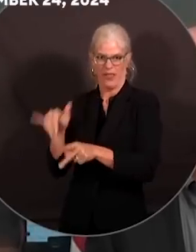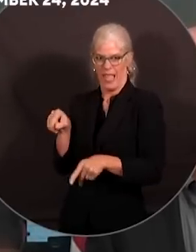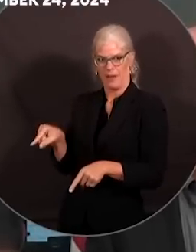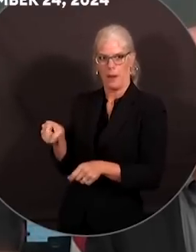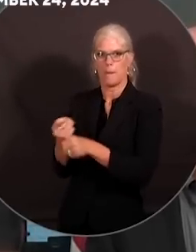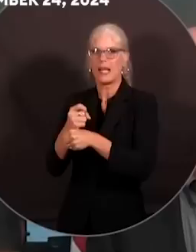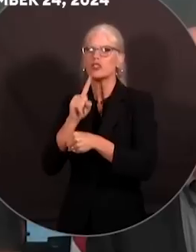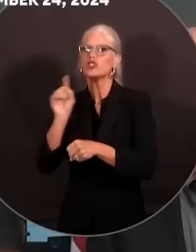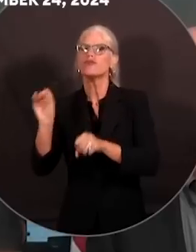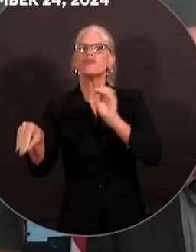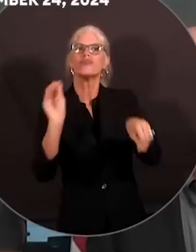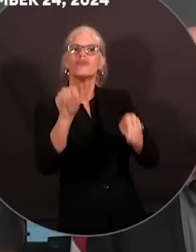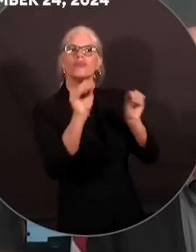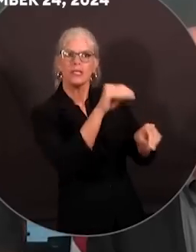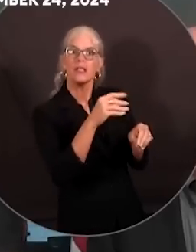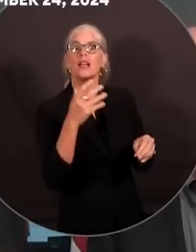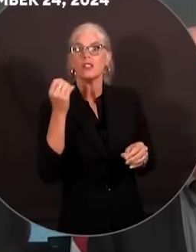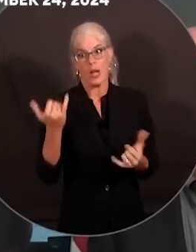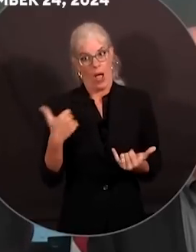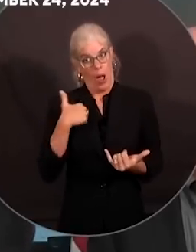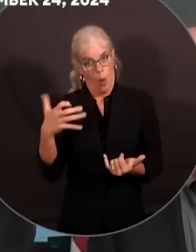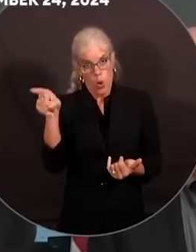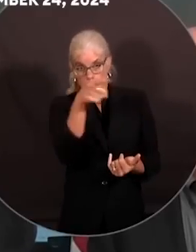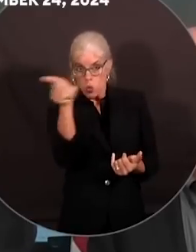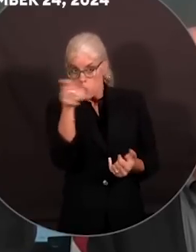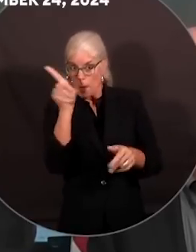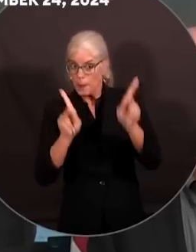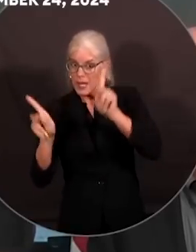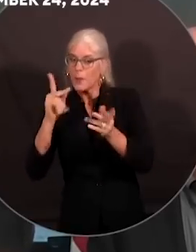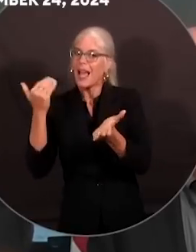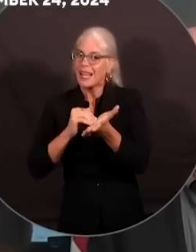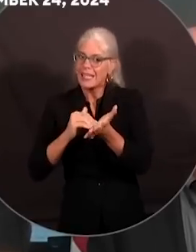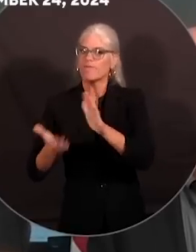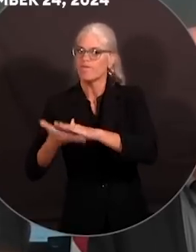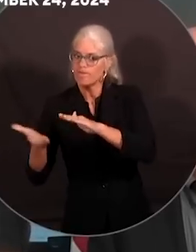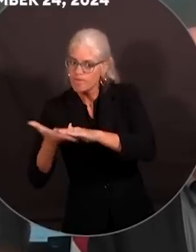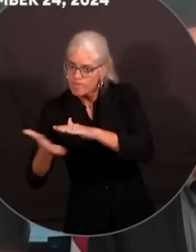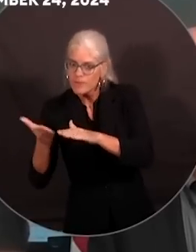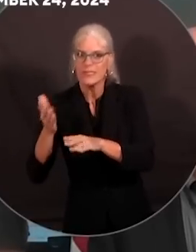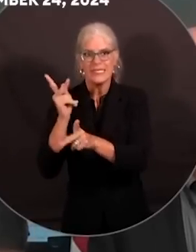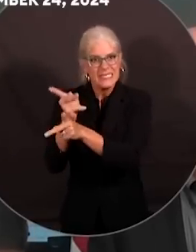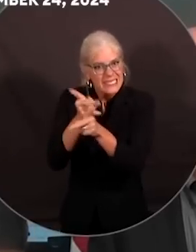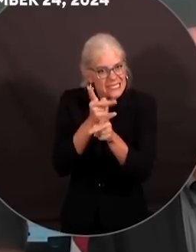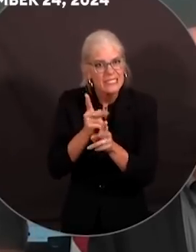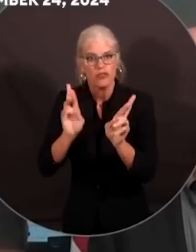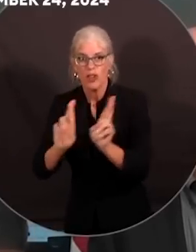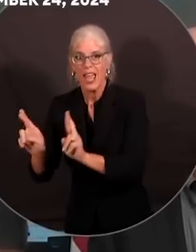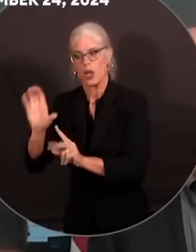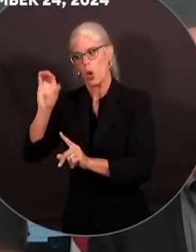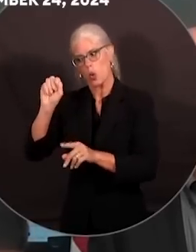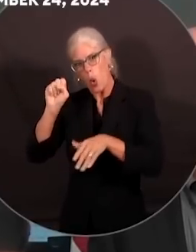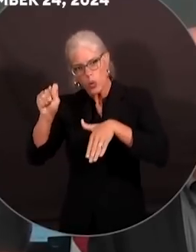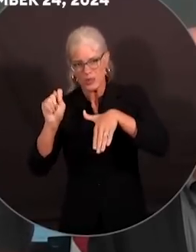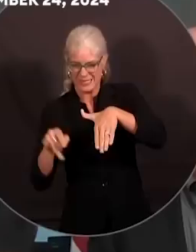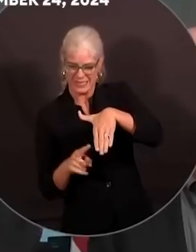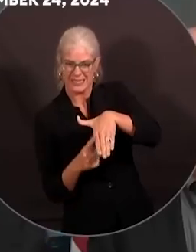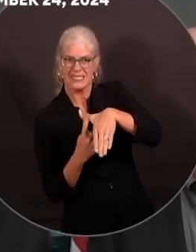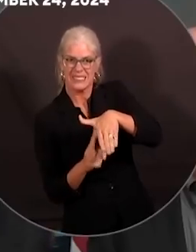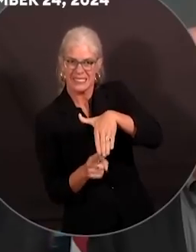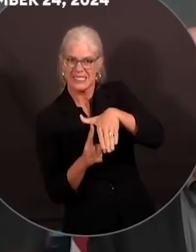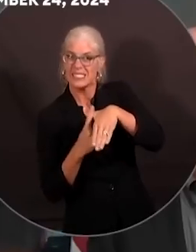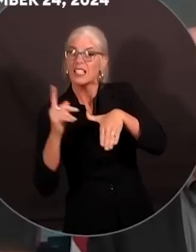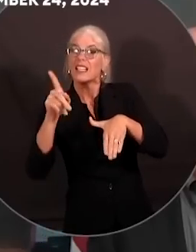back online. So particularly for our coastal counties on the Gulf Coast, utilize this. Kevin and his